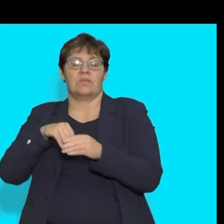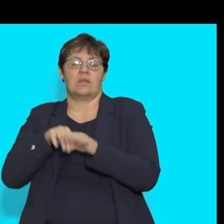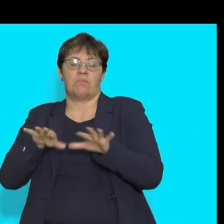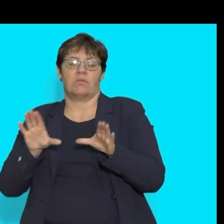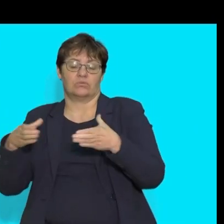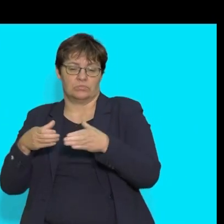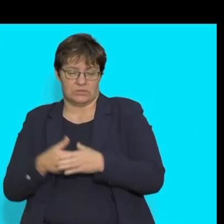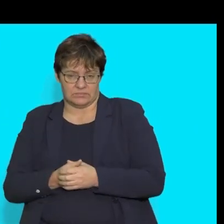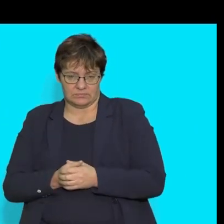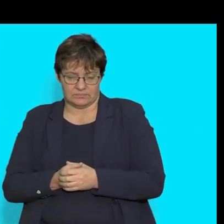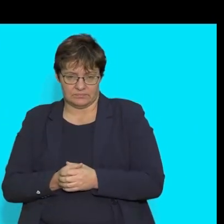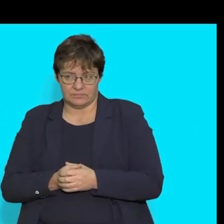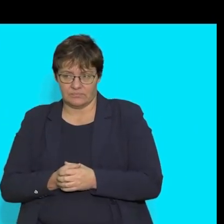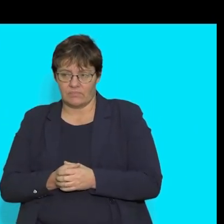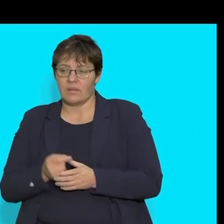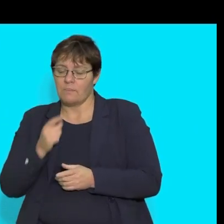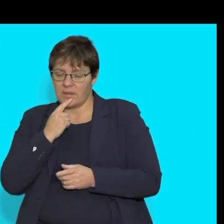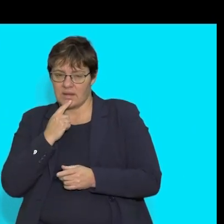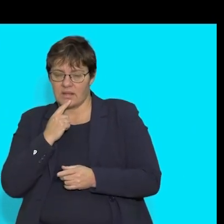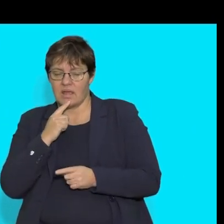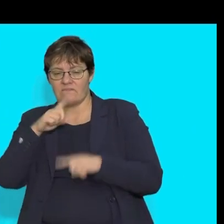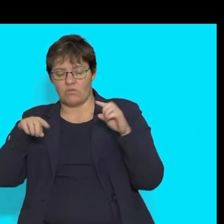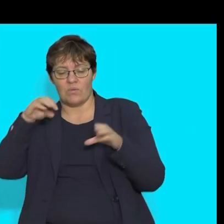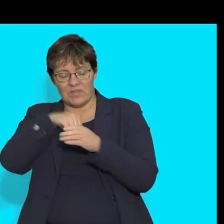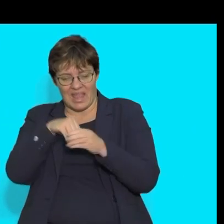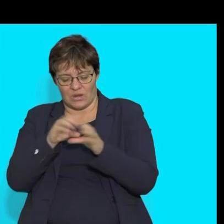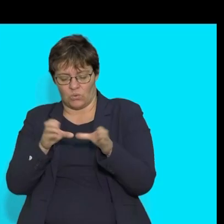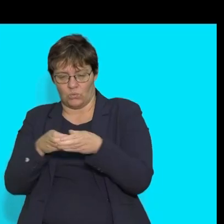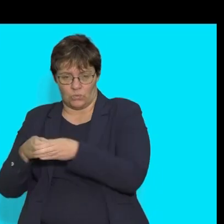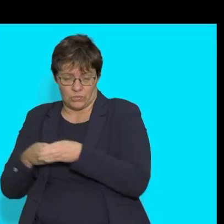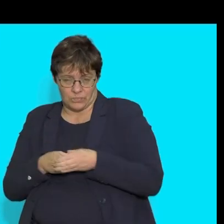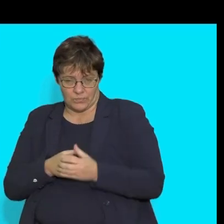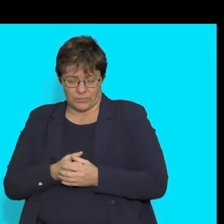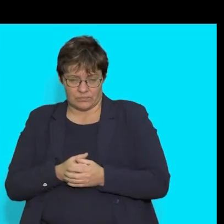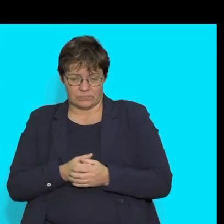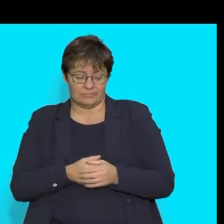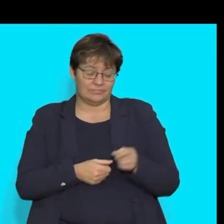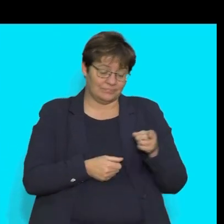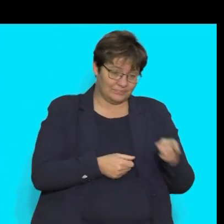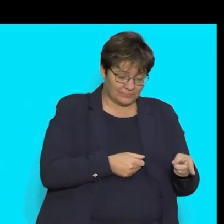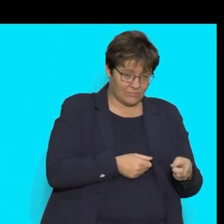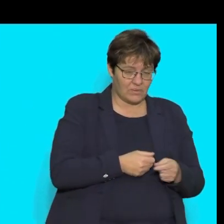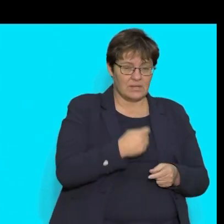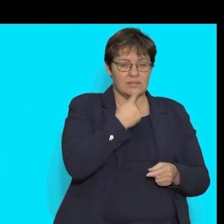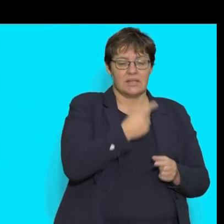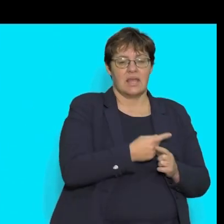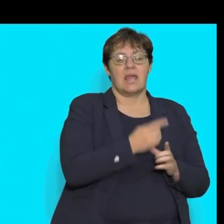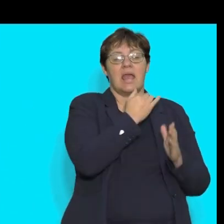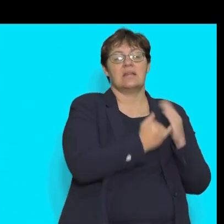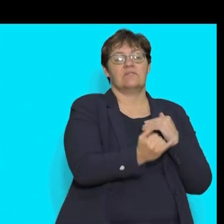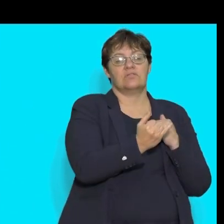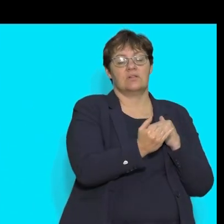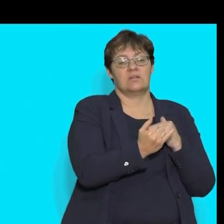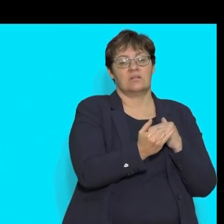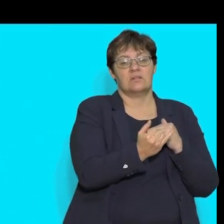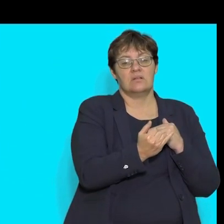the population that he referred to as variation in the species. Lamarck mentioned that individuals are